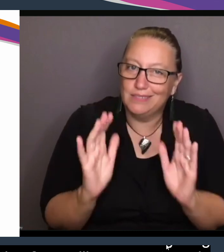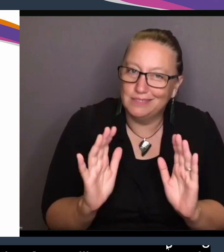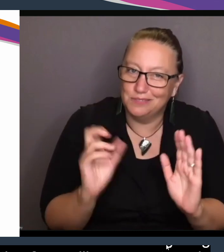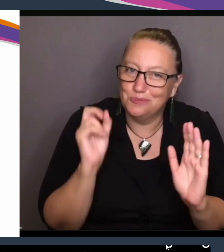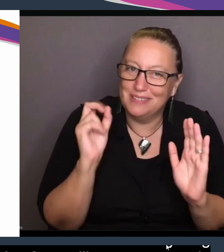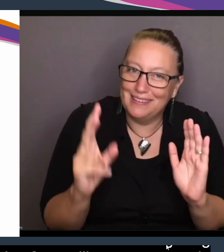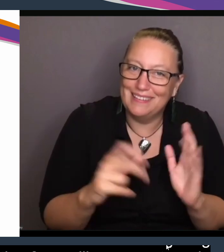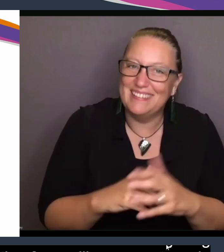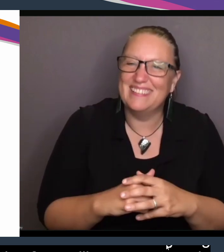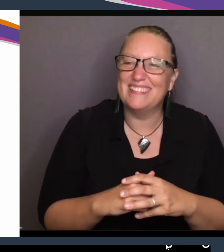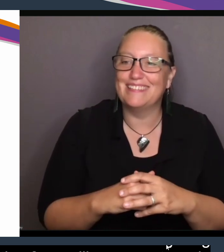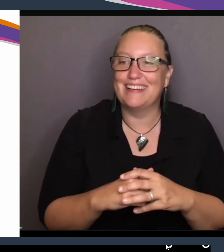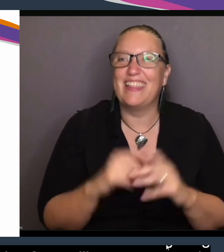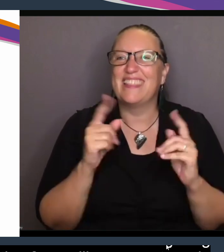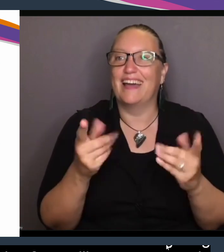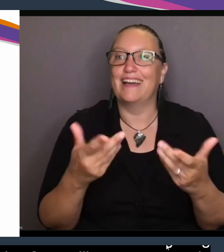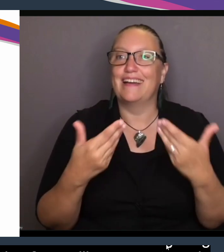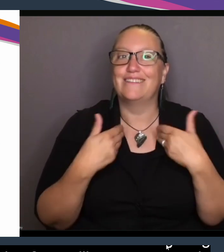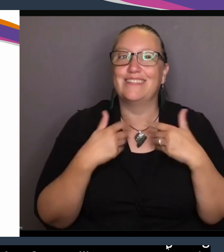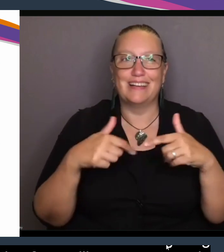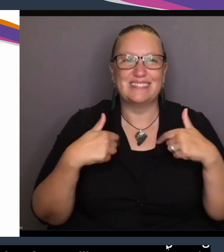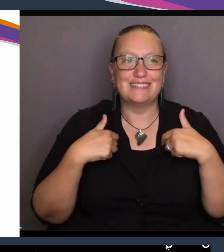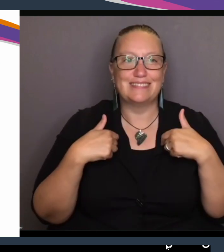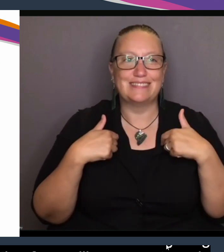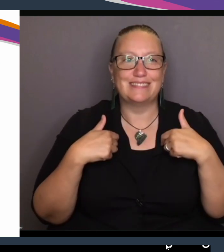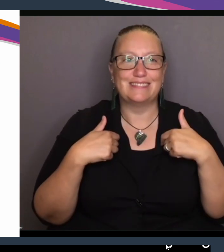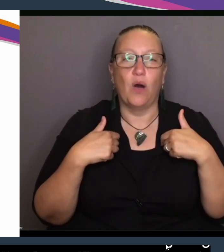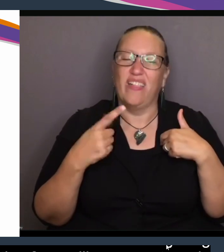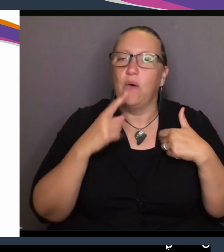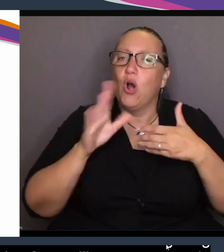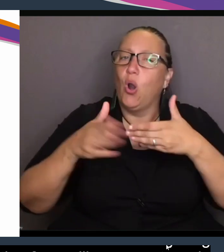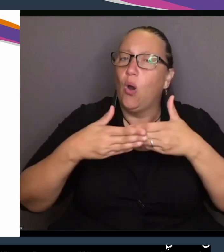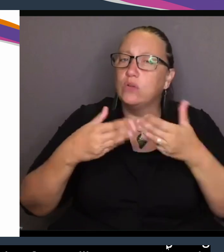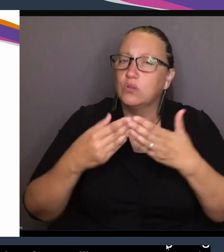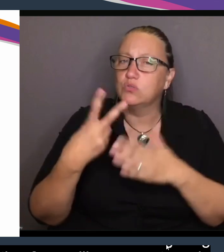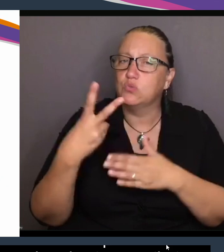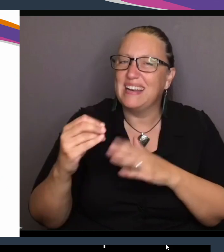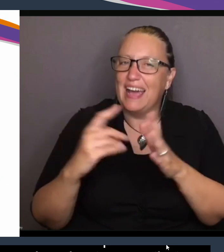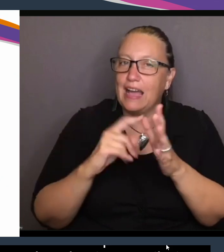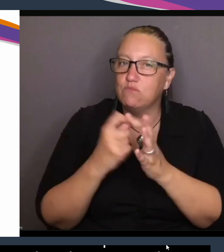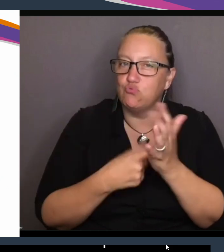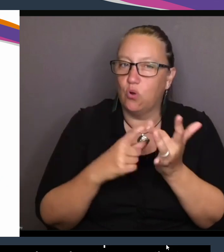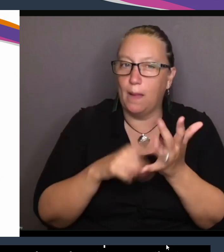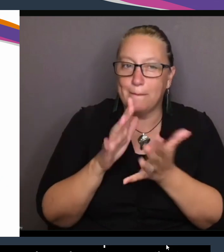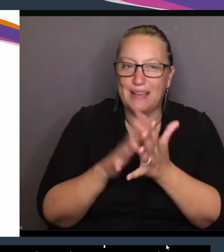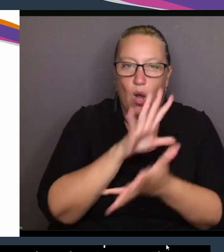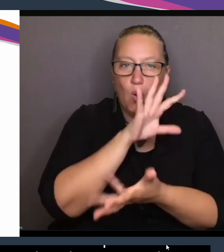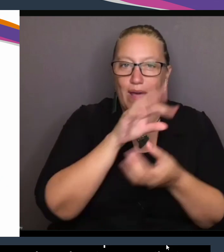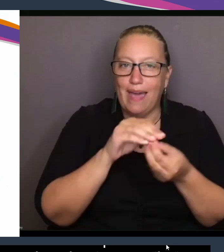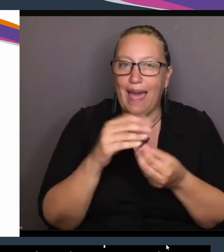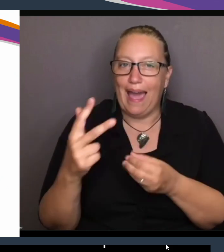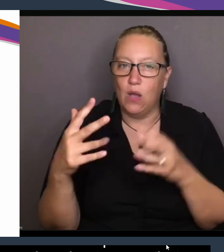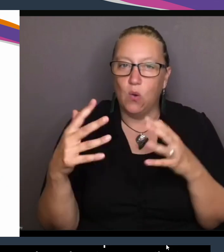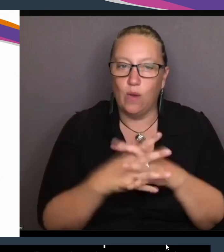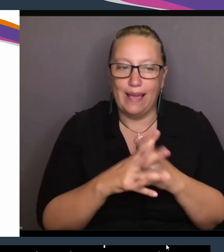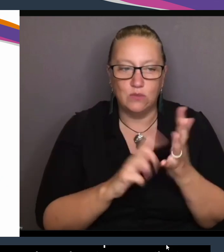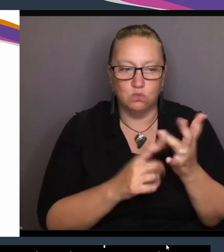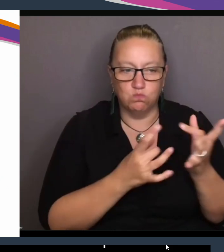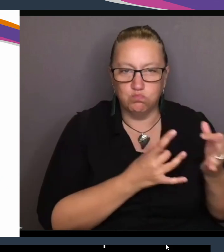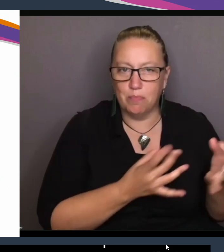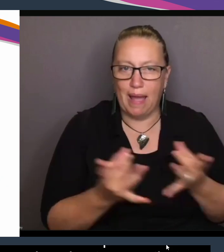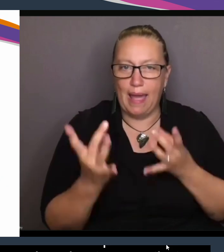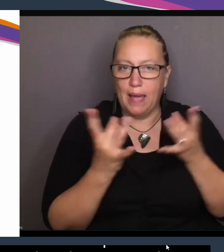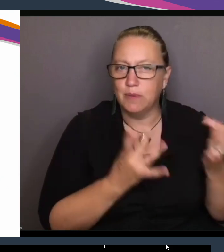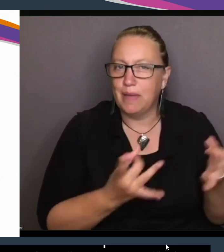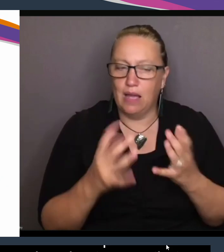And that gives teams, it closes on the 20th of April, and it gives teams 8 weeks to prepare applications.